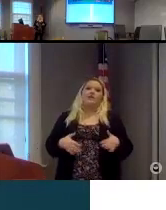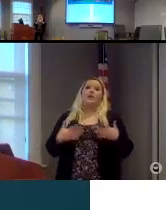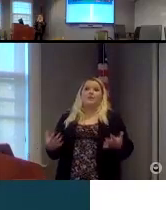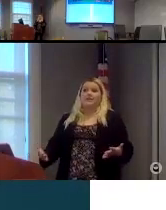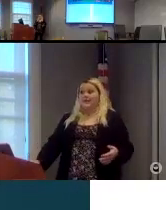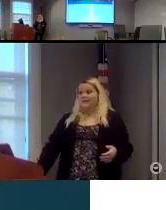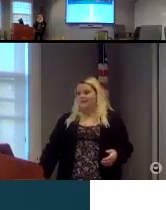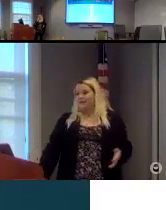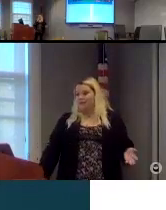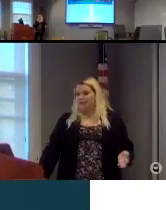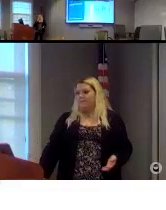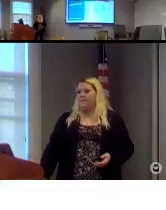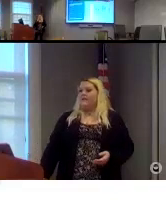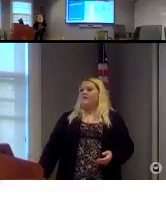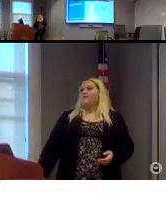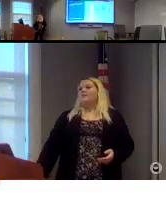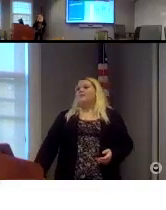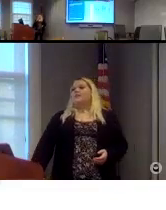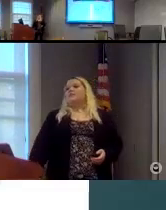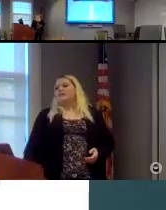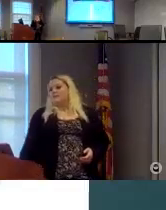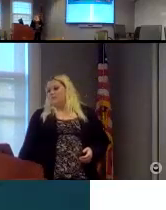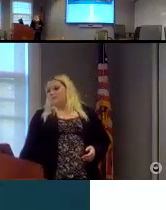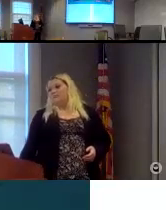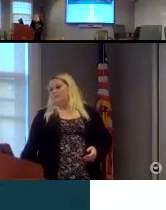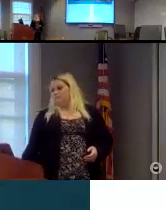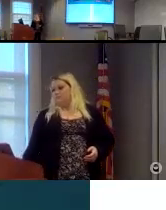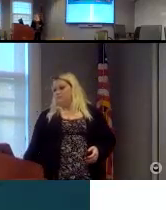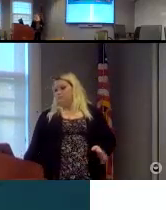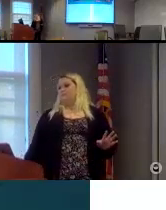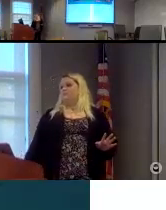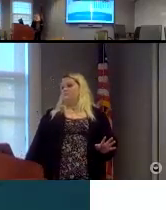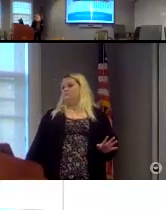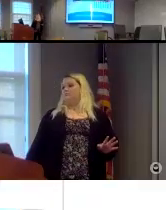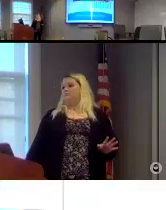sources so that it could all be related to each other. So,